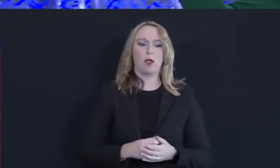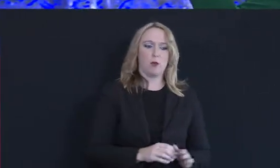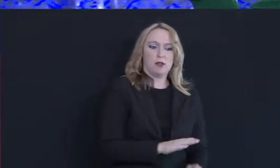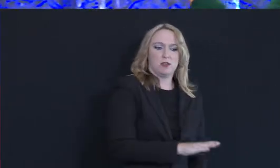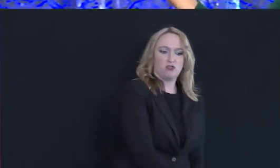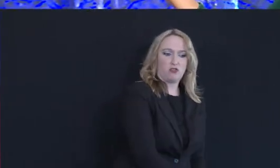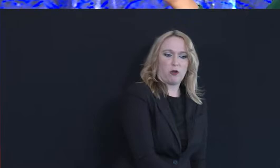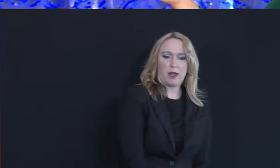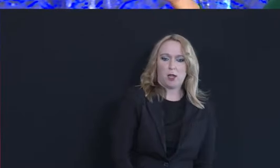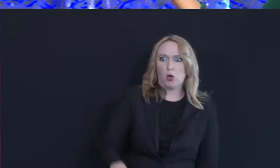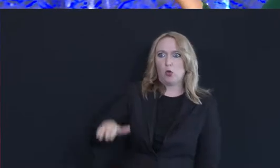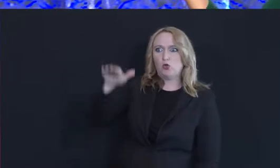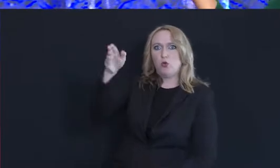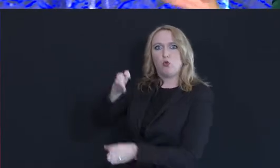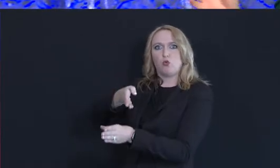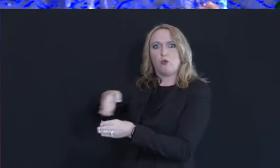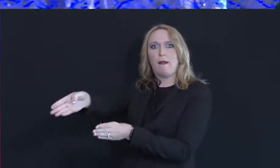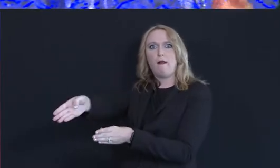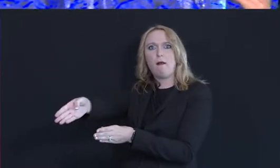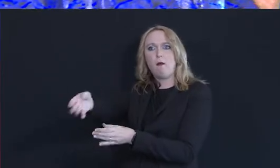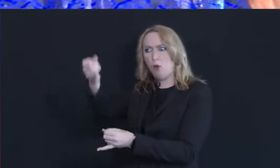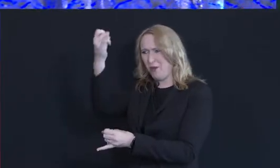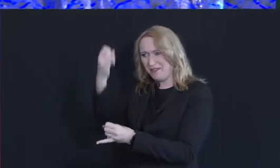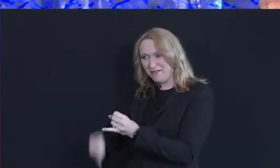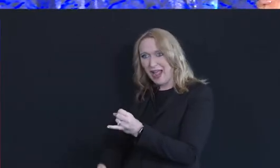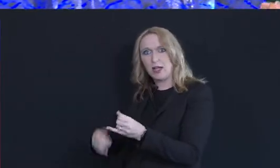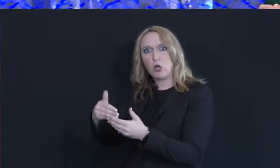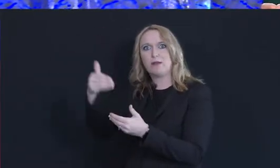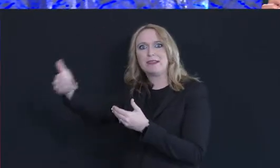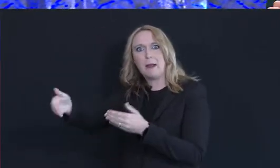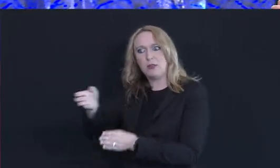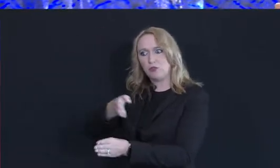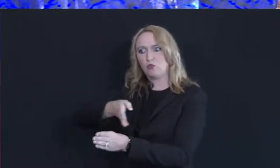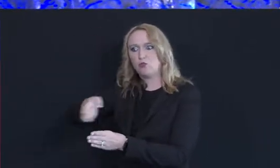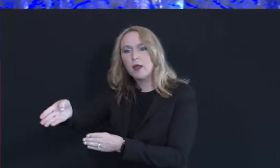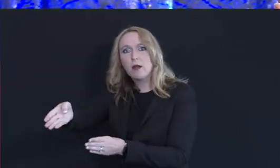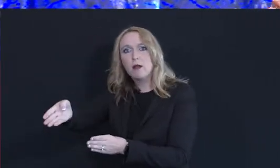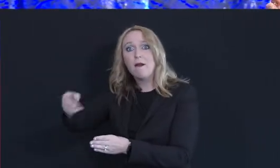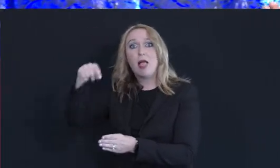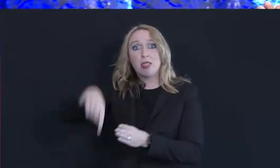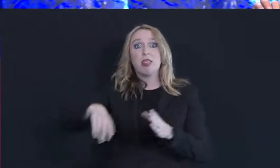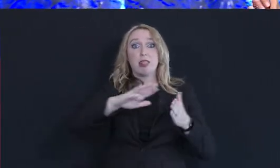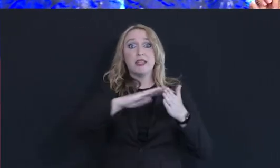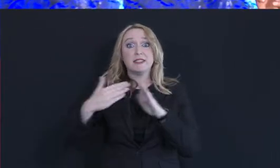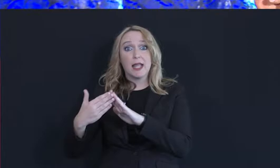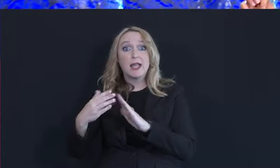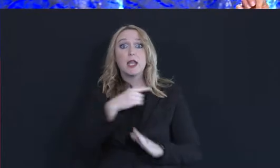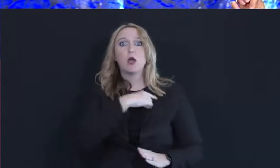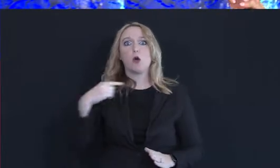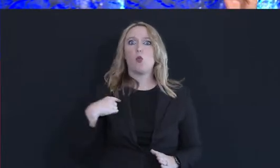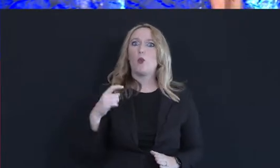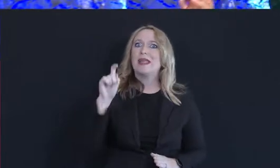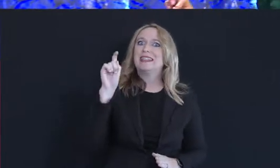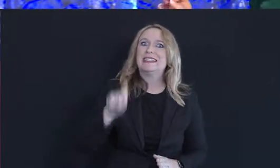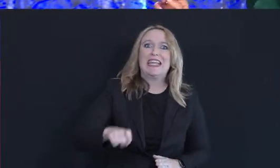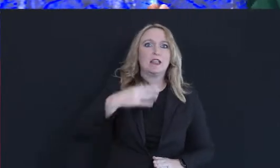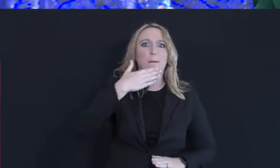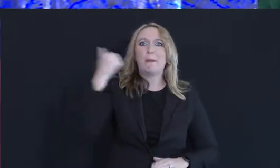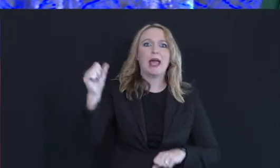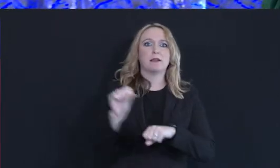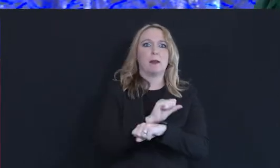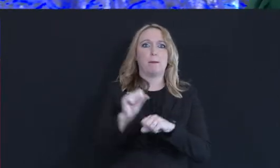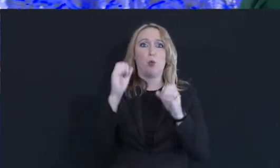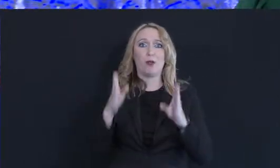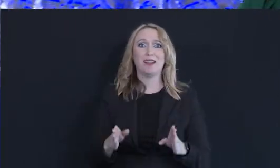is the career and we need a world-class Workforce in this city right now and unfortunately we have an incredible